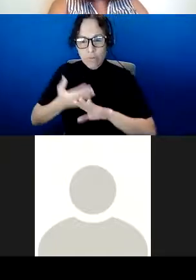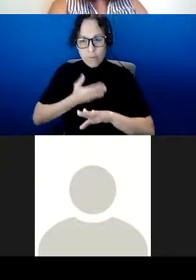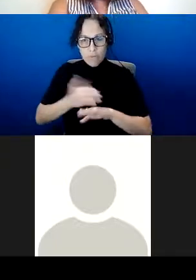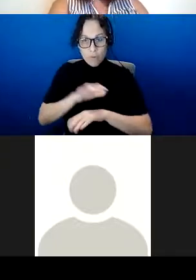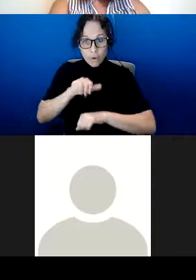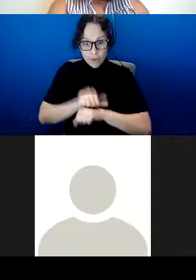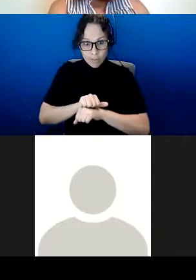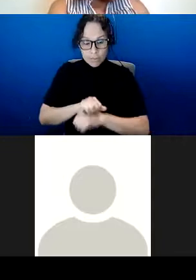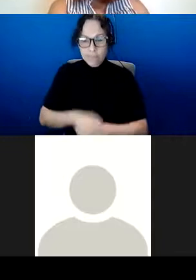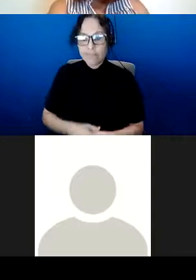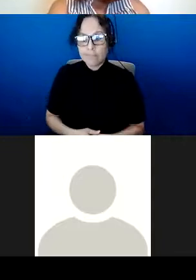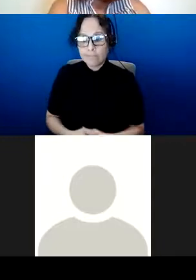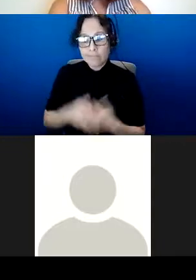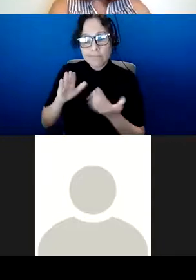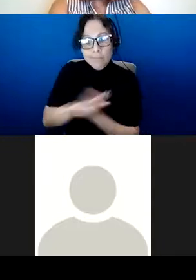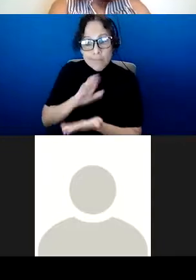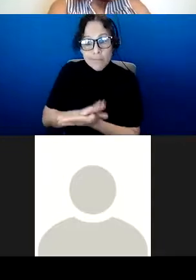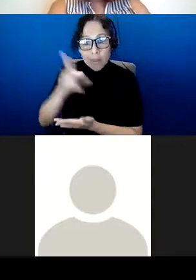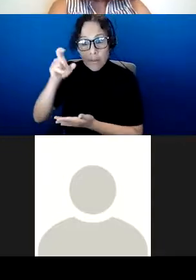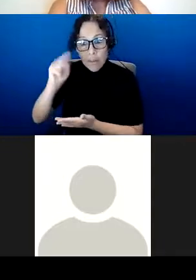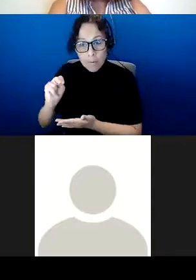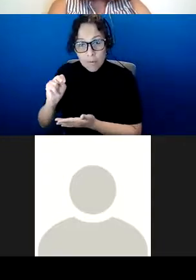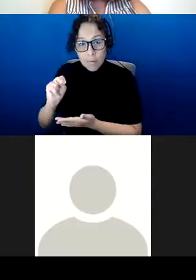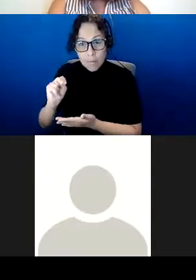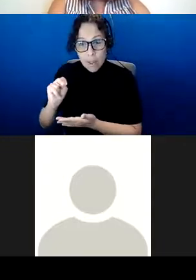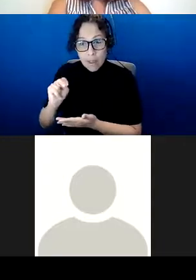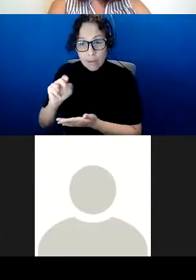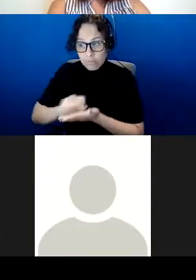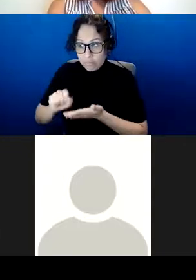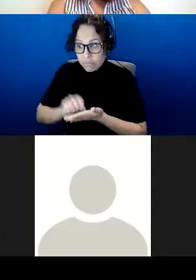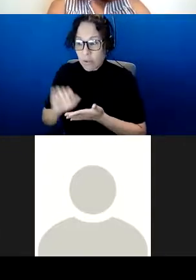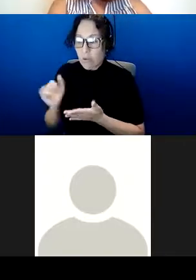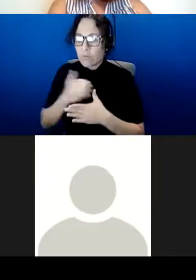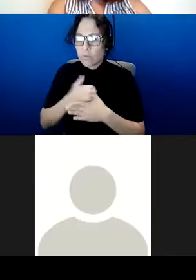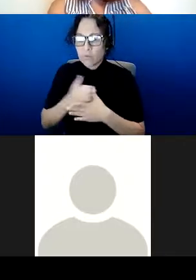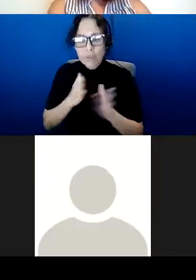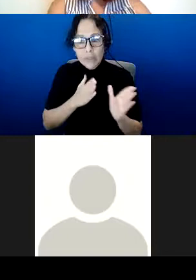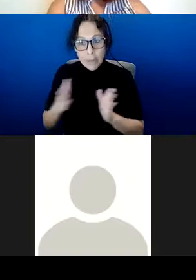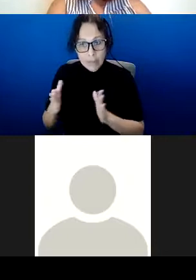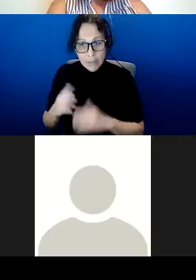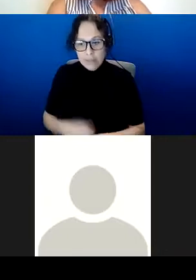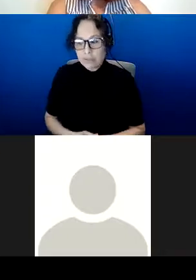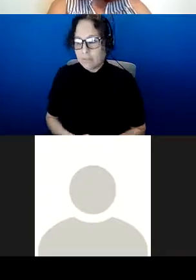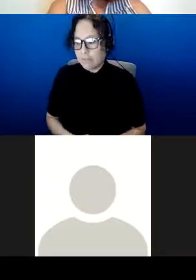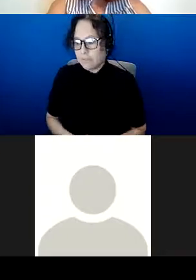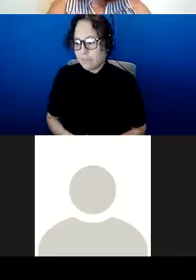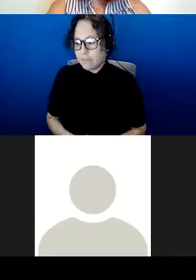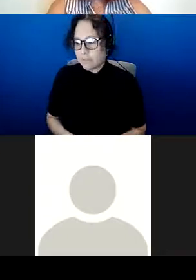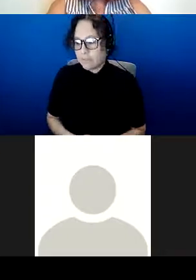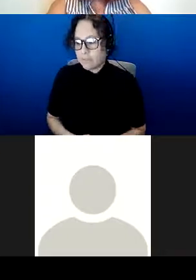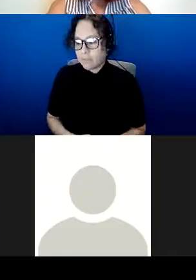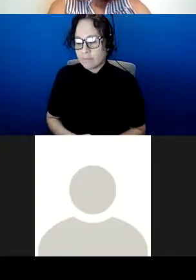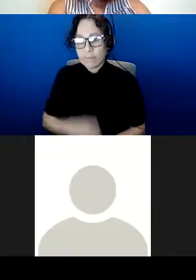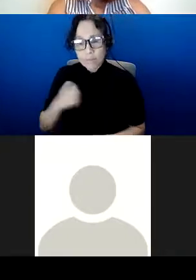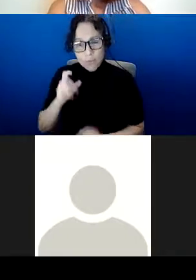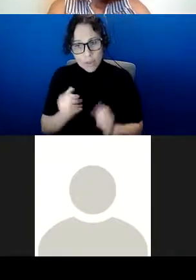A notepad, paper, pen, shared plan of care. Ask your provider if they're